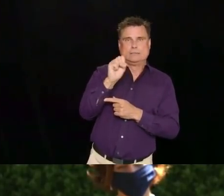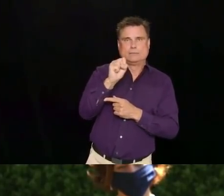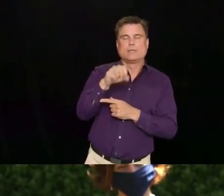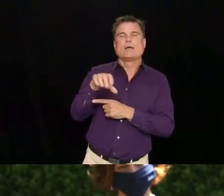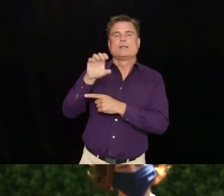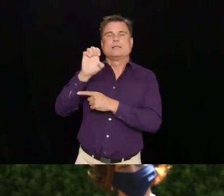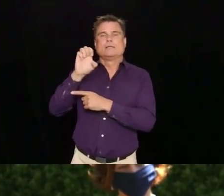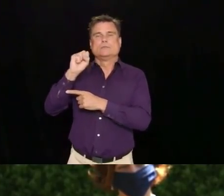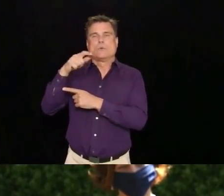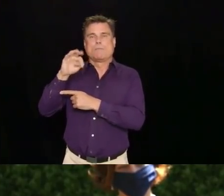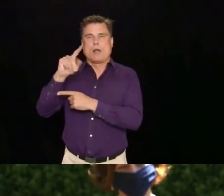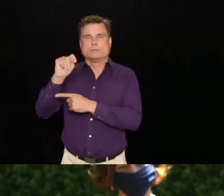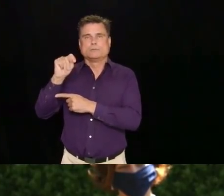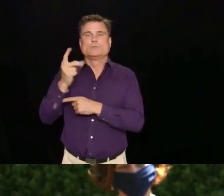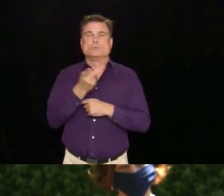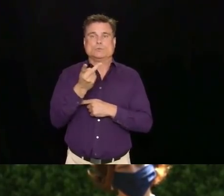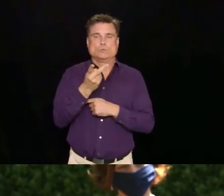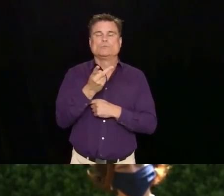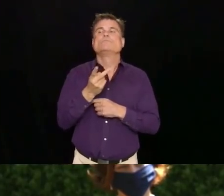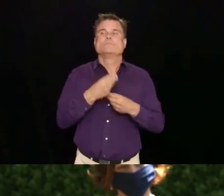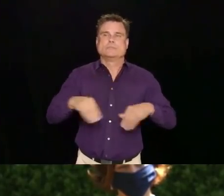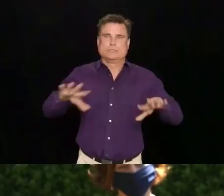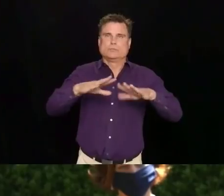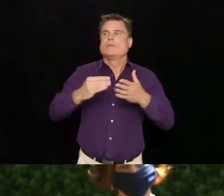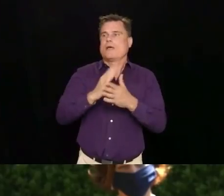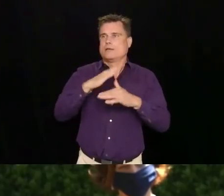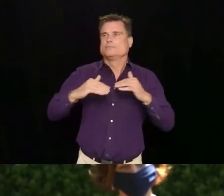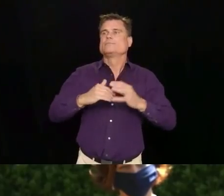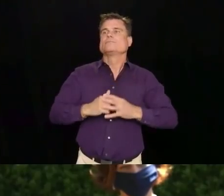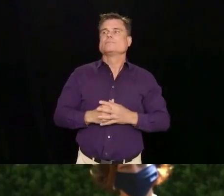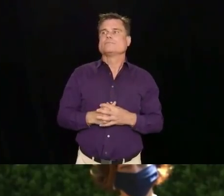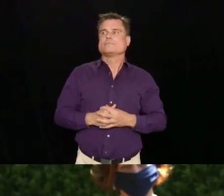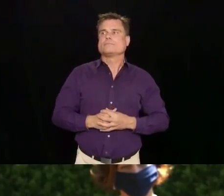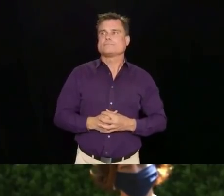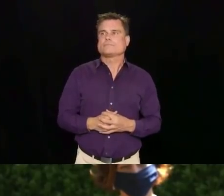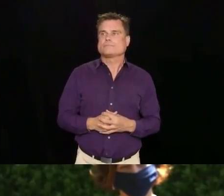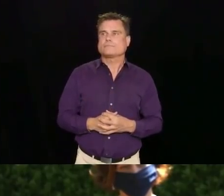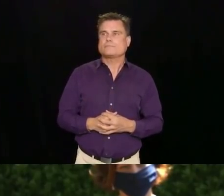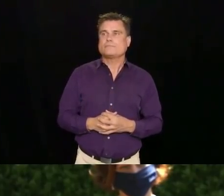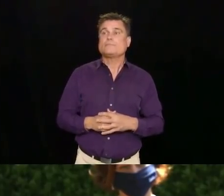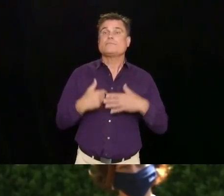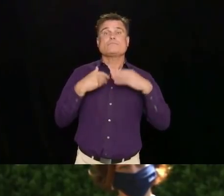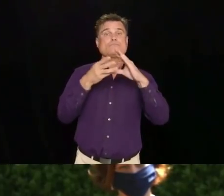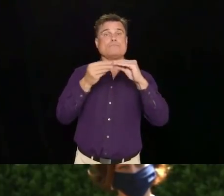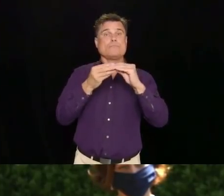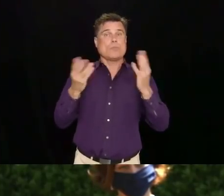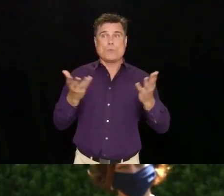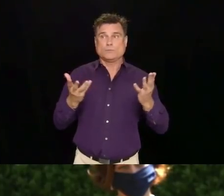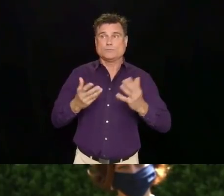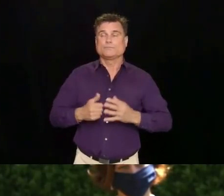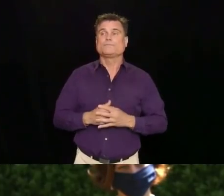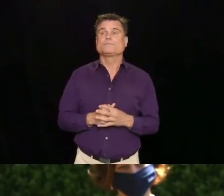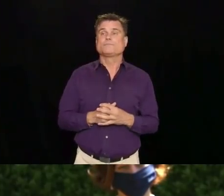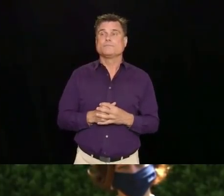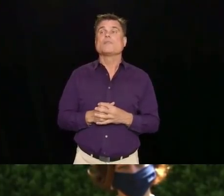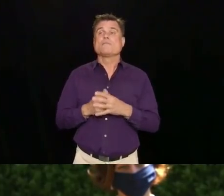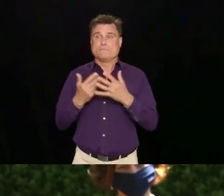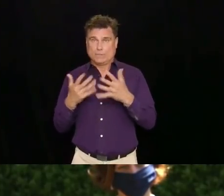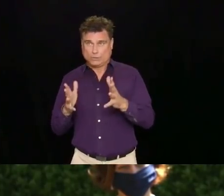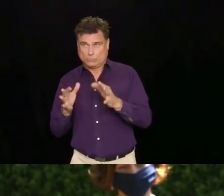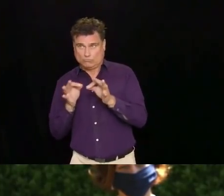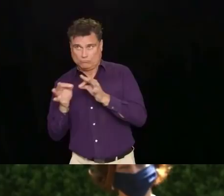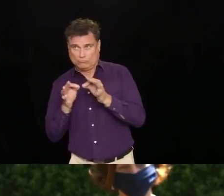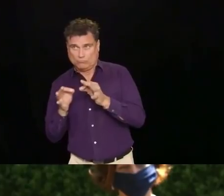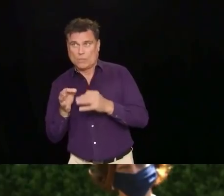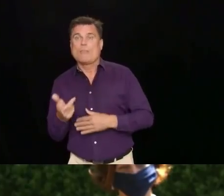Nations. And I want to just let you know what's going to happen here, that I'm going to say a few words. I'm going to introduce